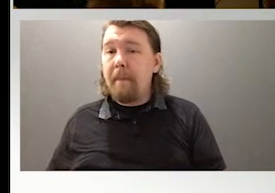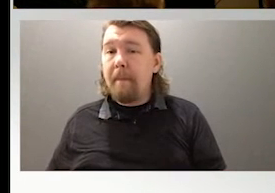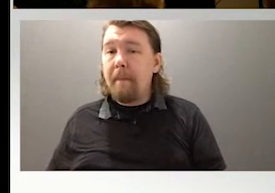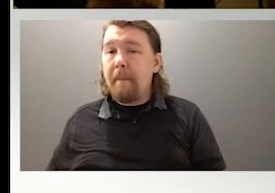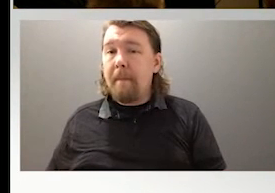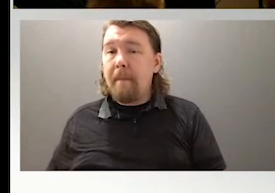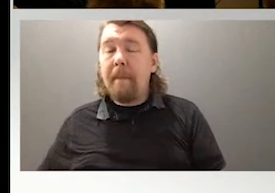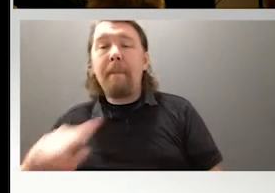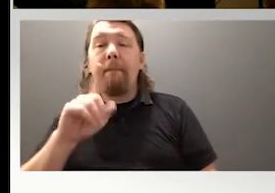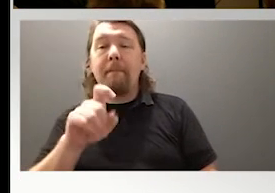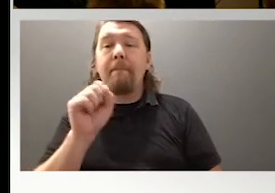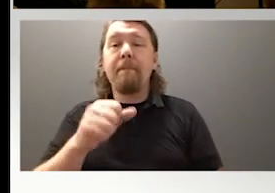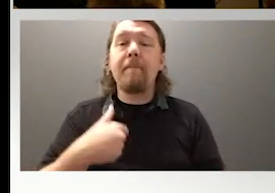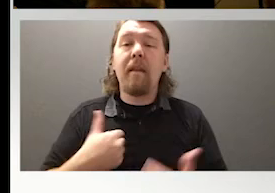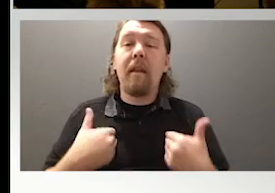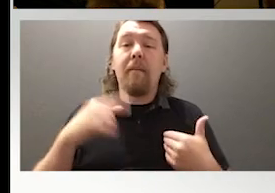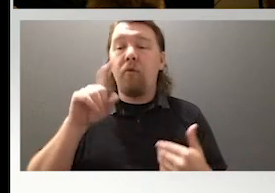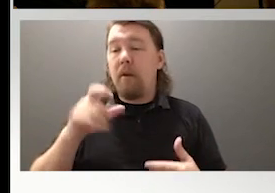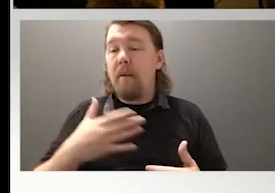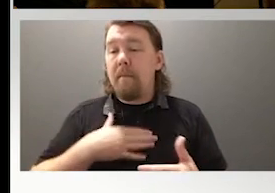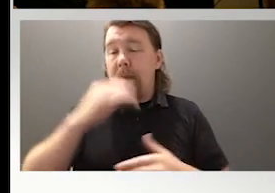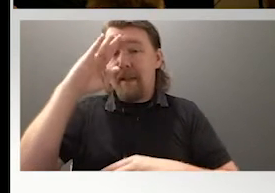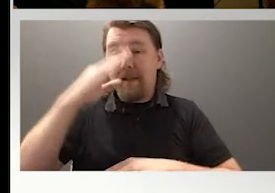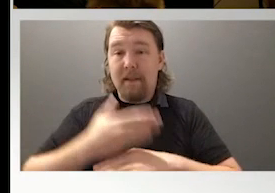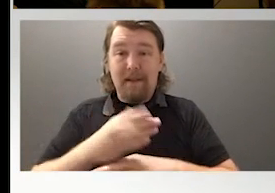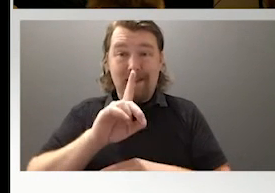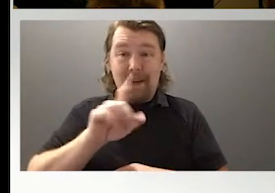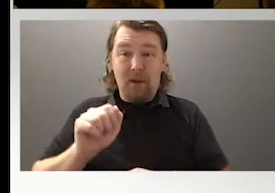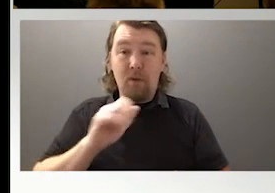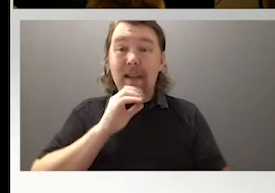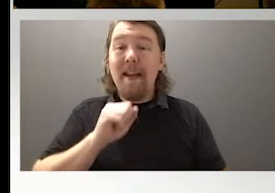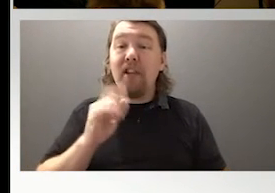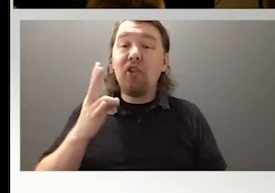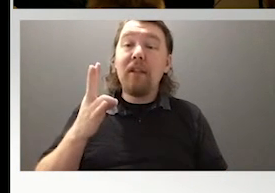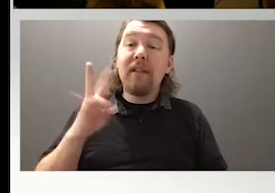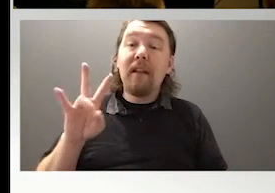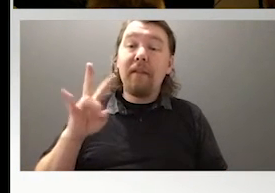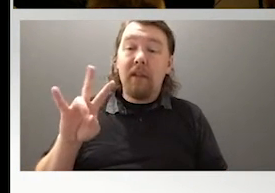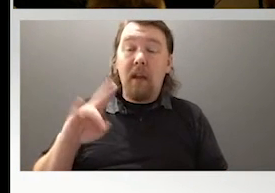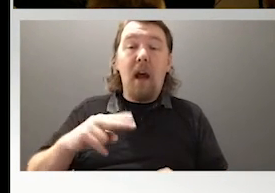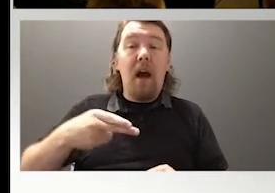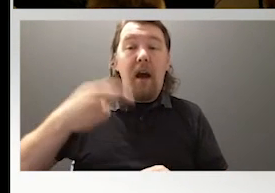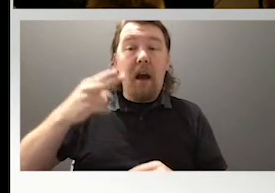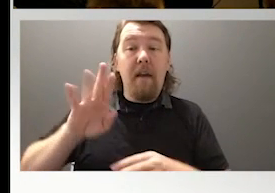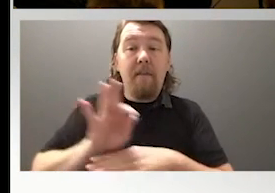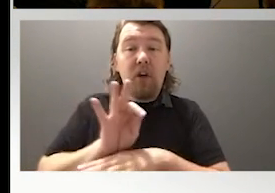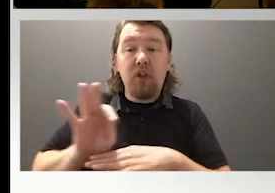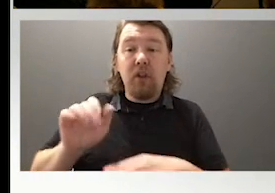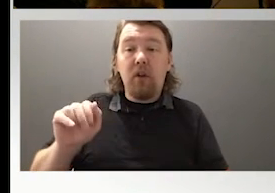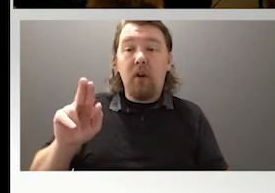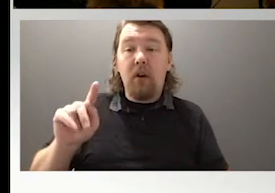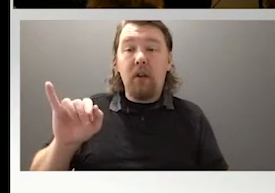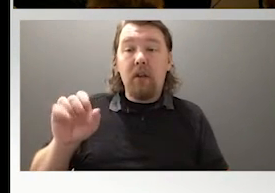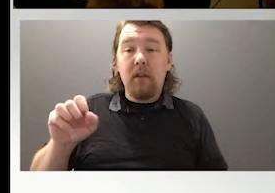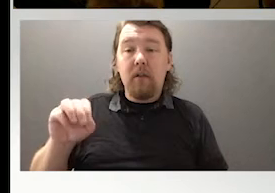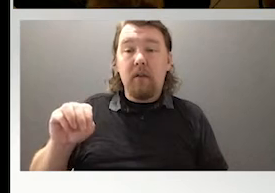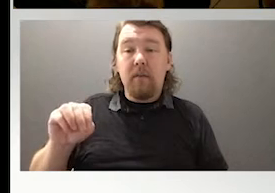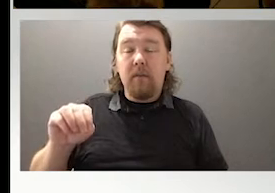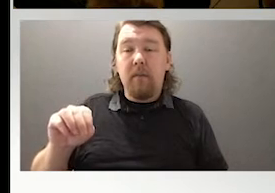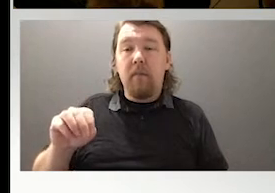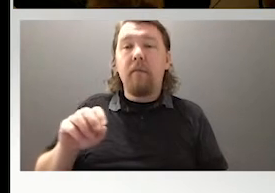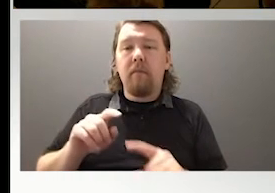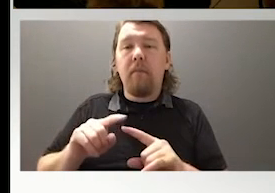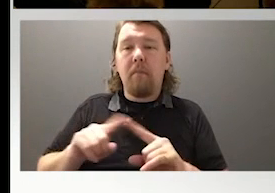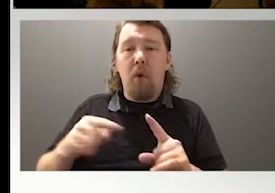Yes, hi. I have a question. My son was diagnosed when he was 17. High functional autism, but still autism, and then we